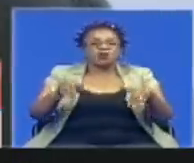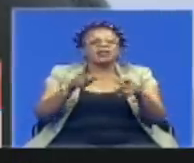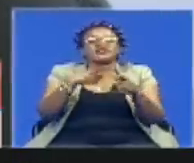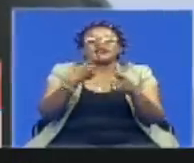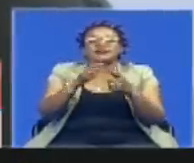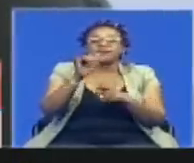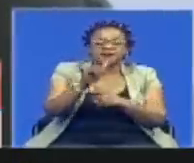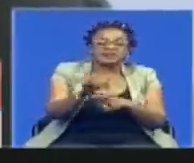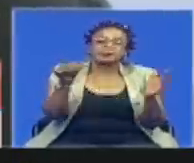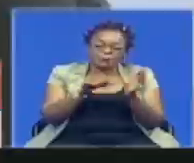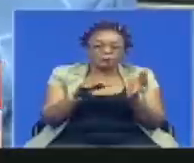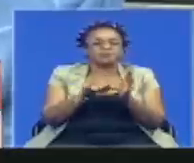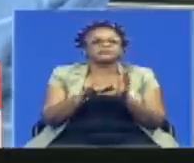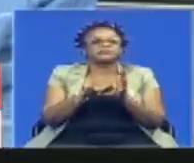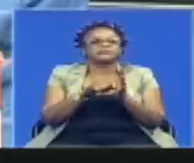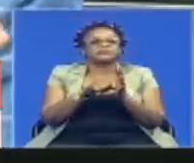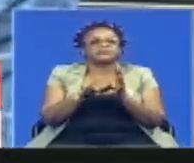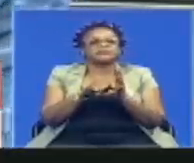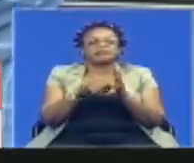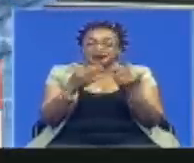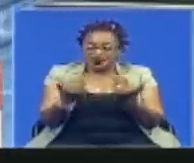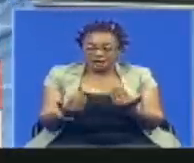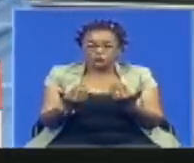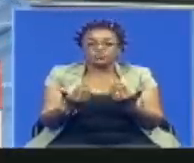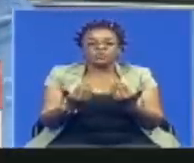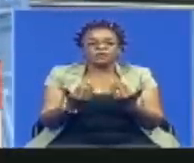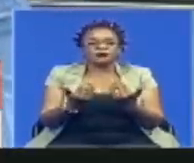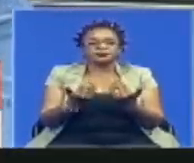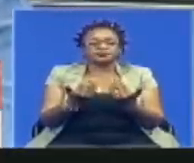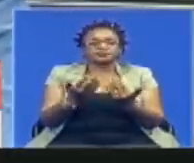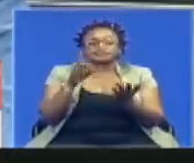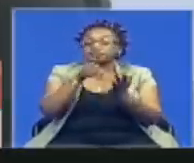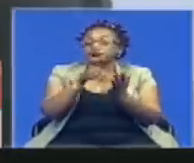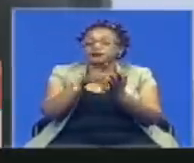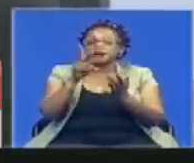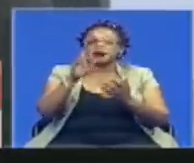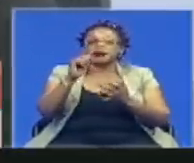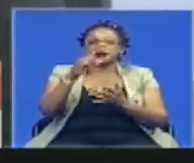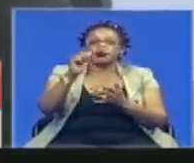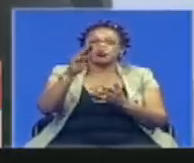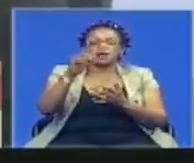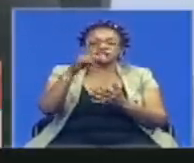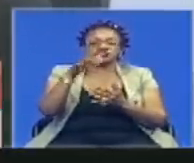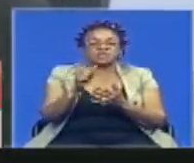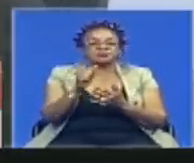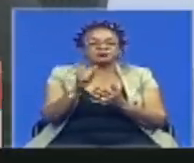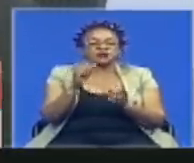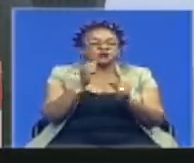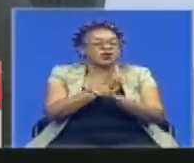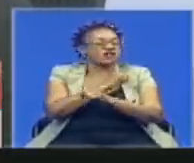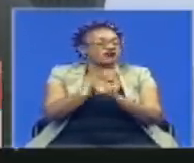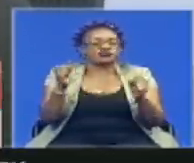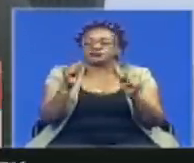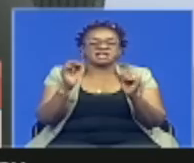in itself is a problem. That is what the problem is. And now the thing is, Dr. Kagwanja, one of the things that you cannot run away from, because if